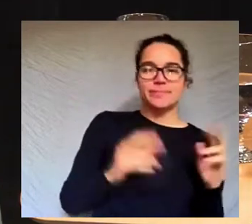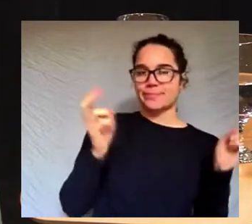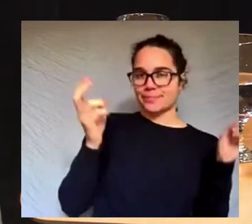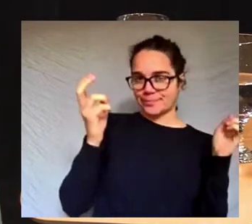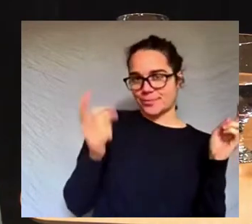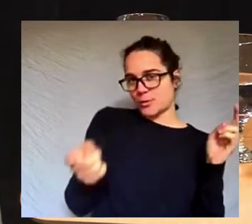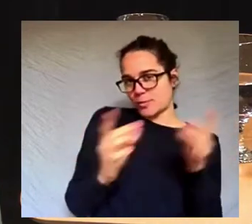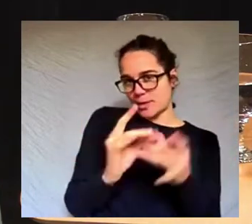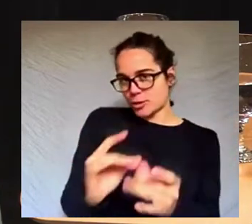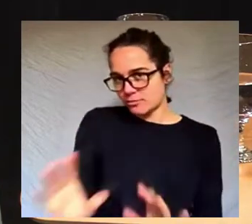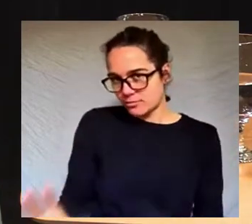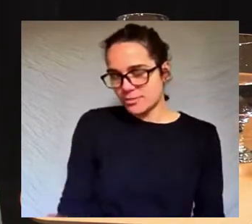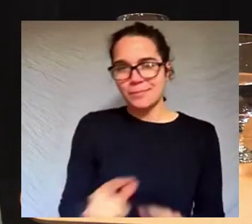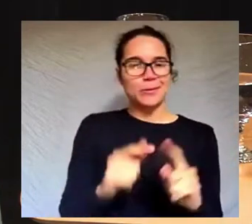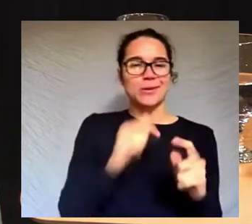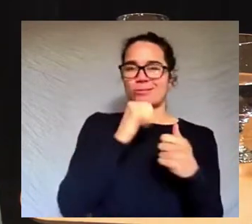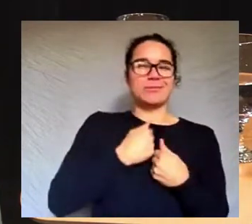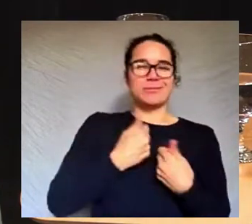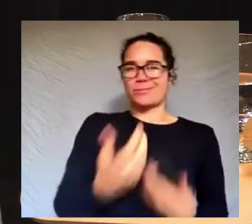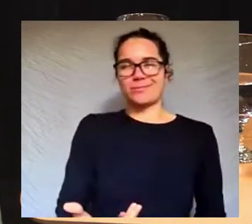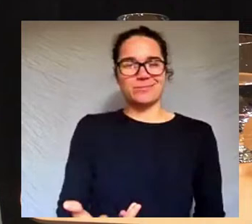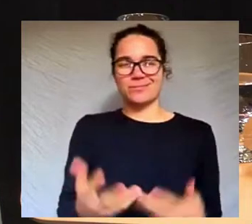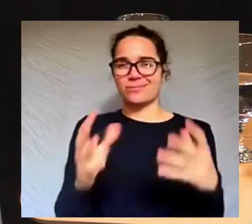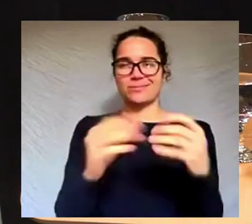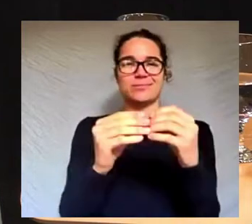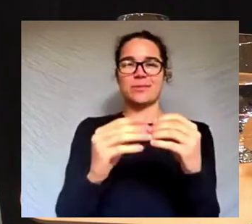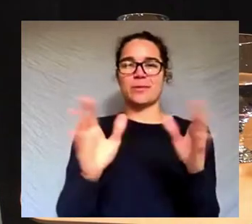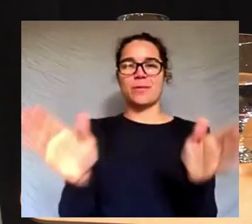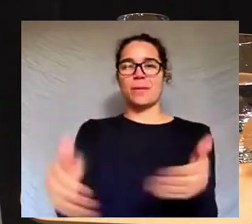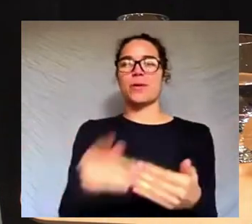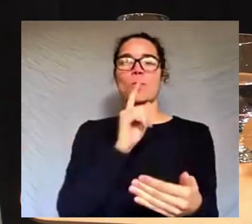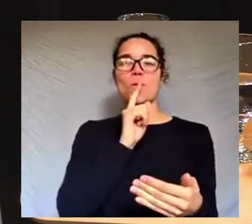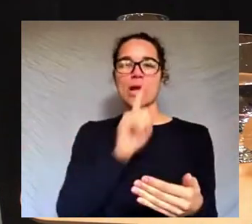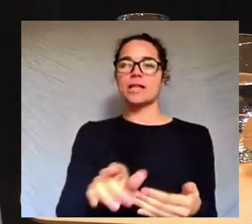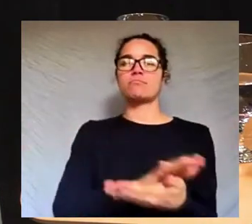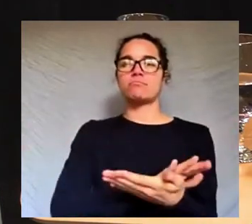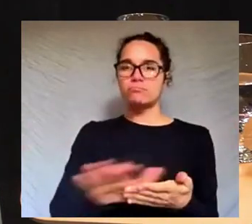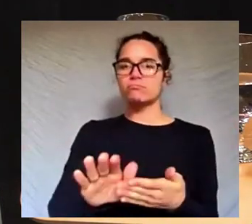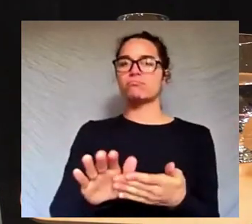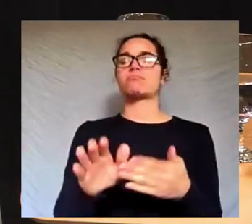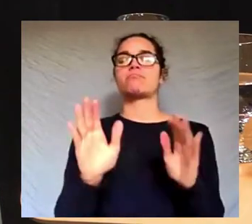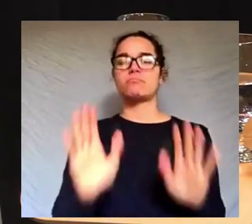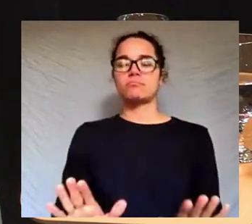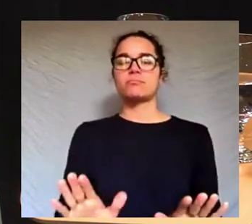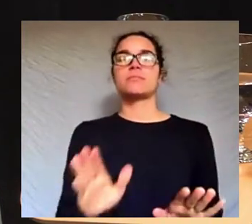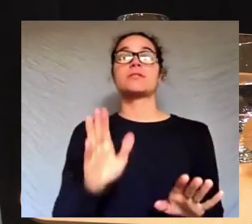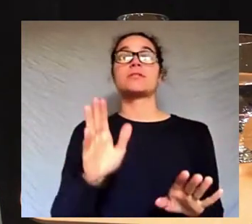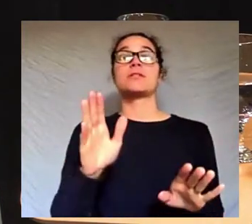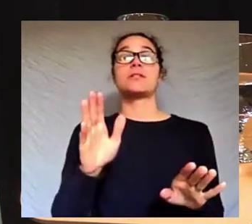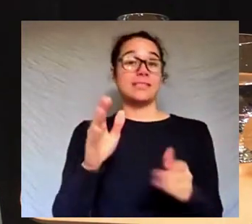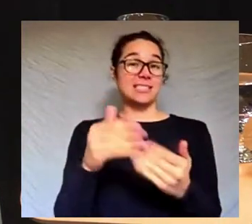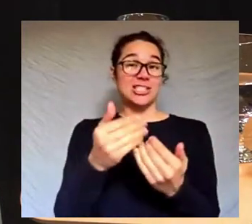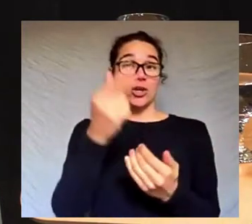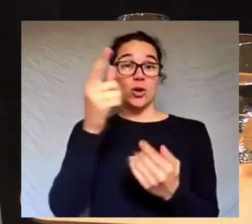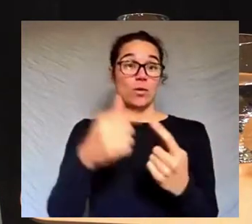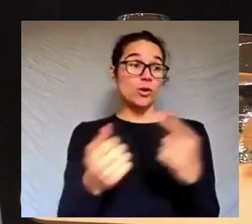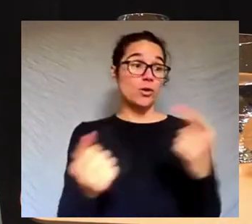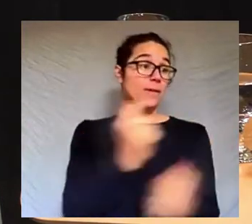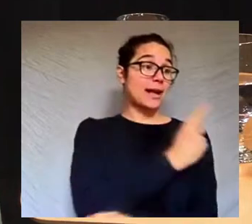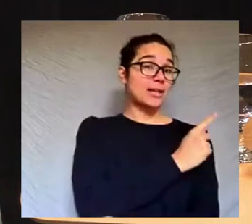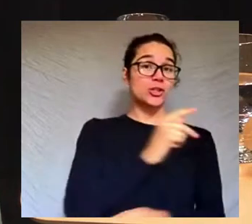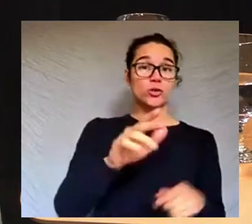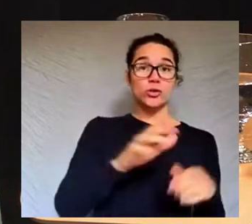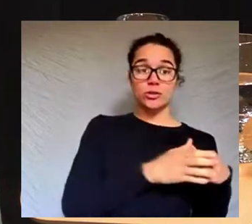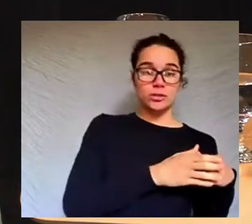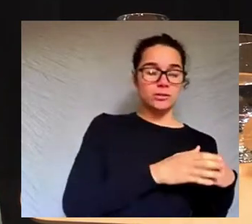You don't express that in the conference room, which makes it easier when you go back, you know, to your chambers and then go to meet